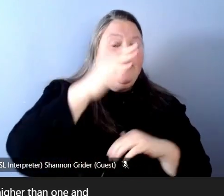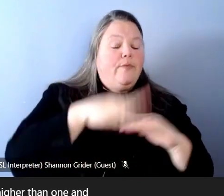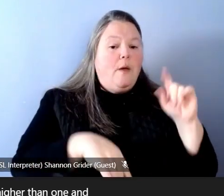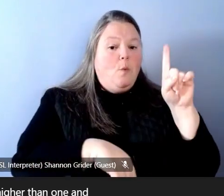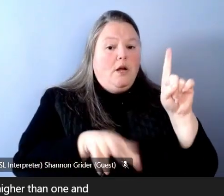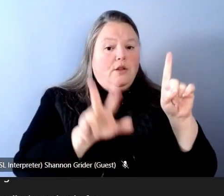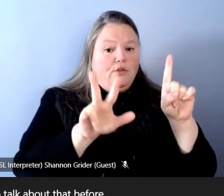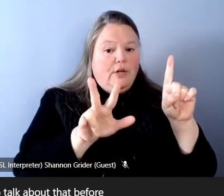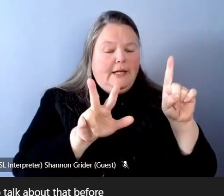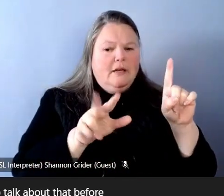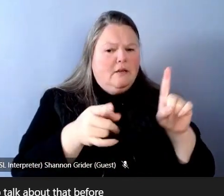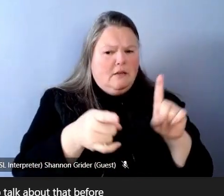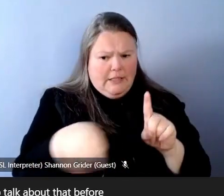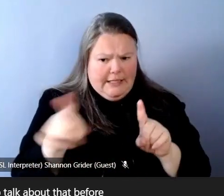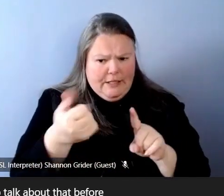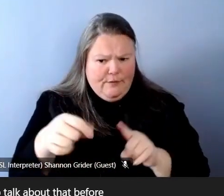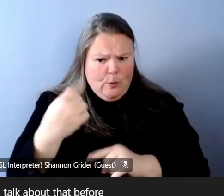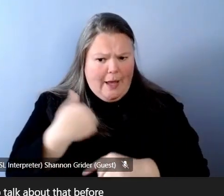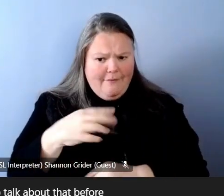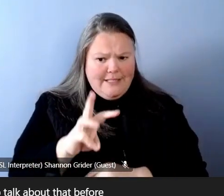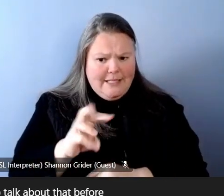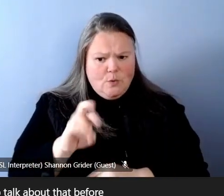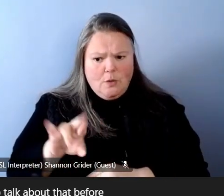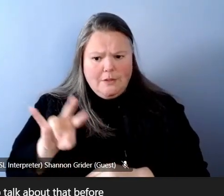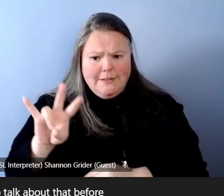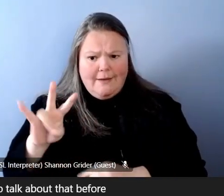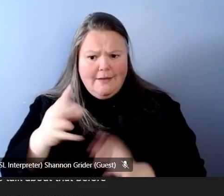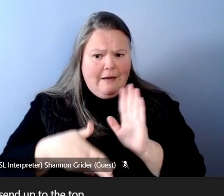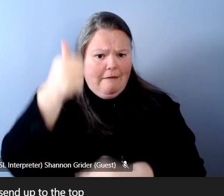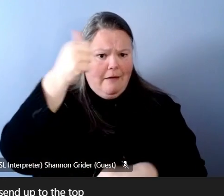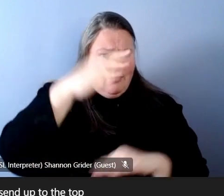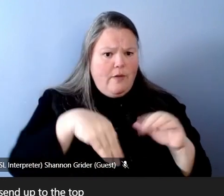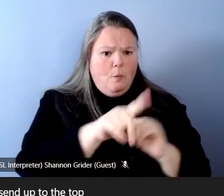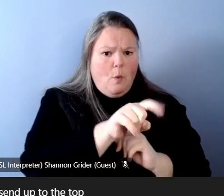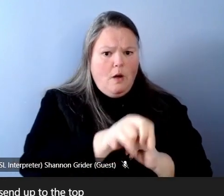we try to choose a second person to send up to the top 3.